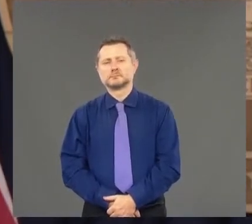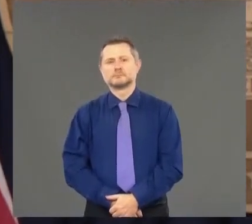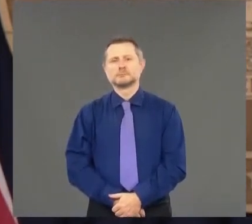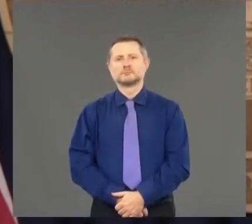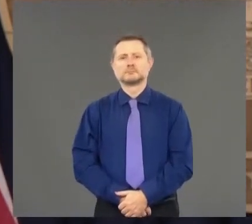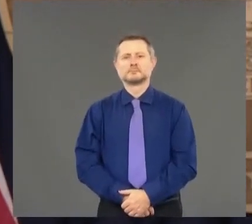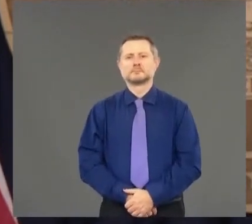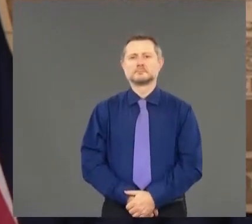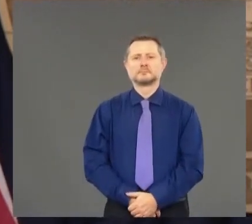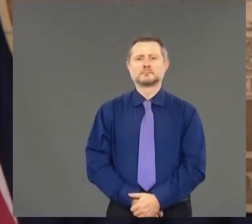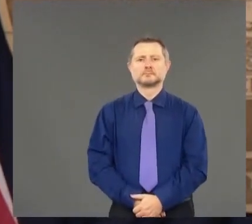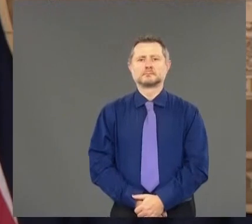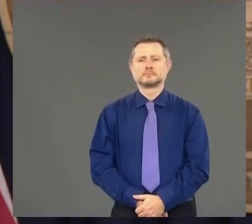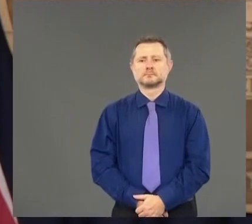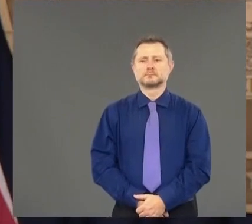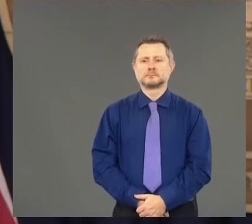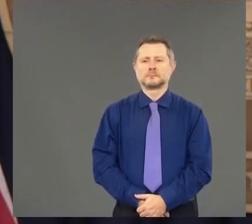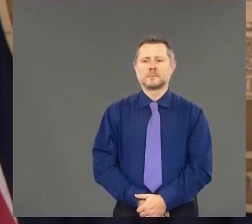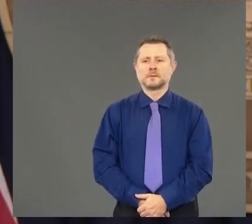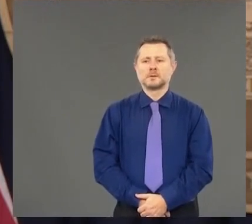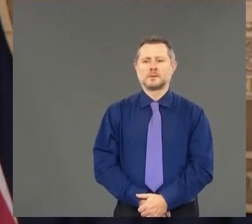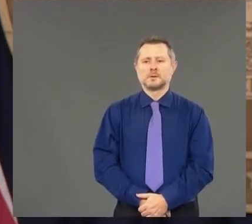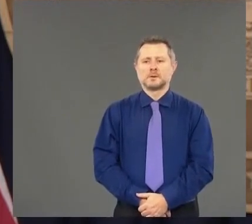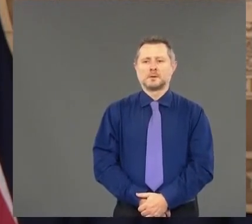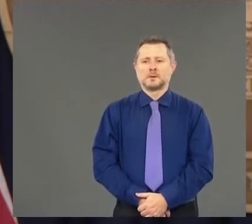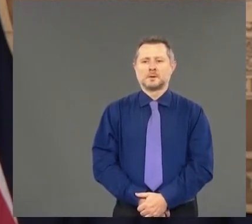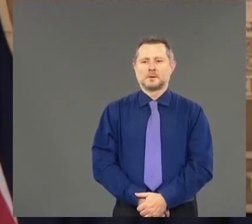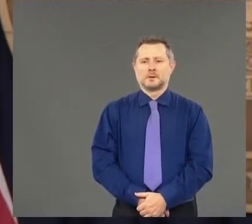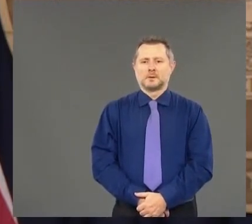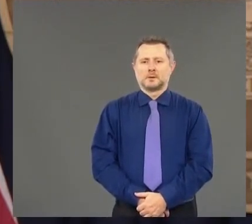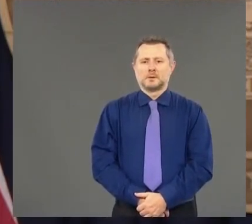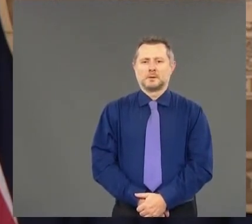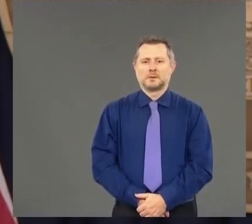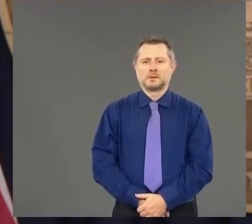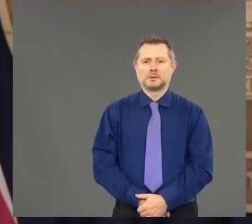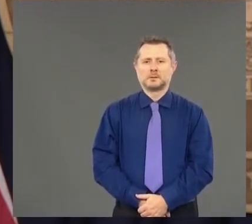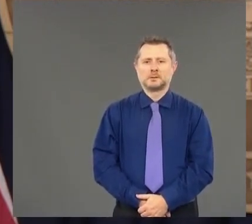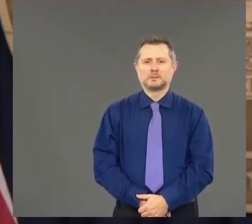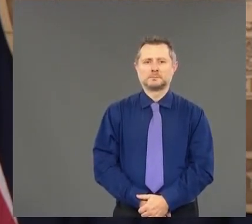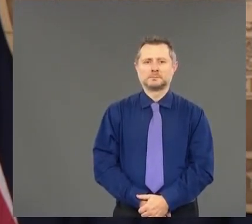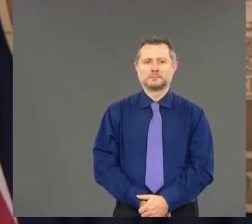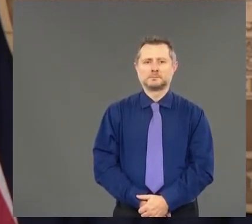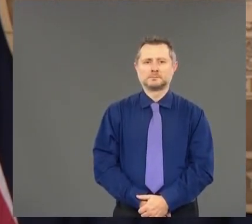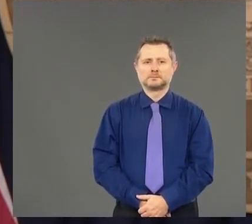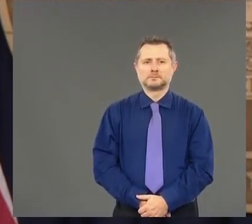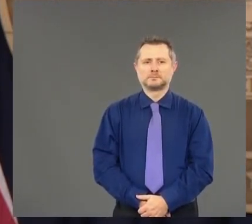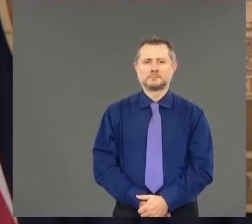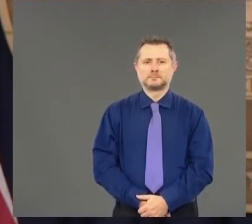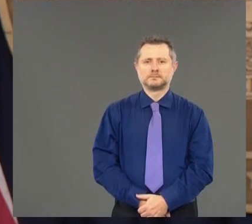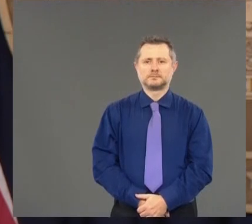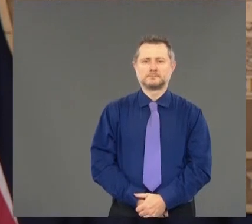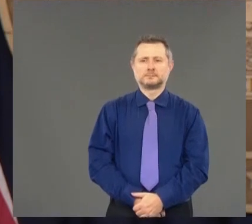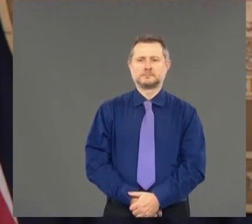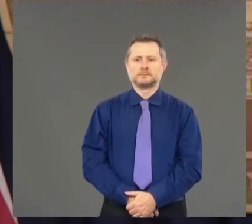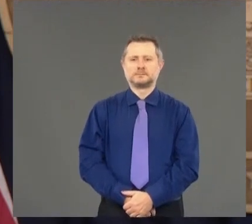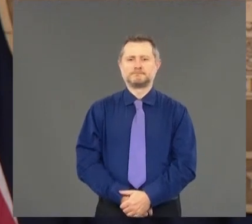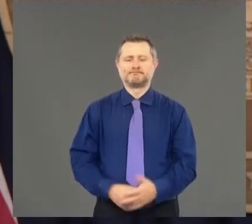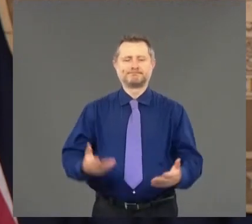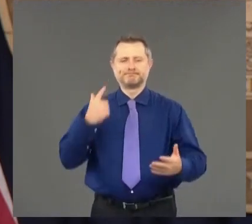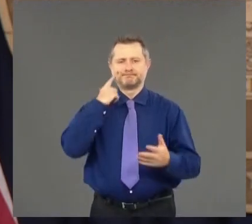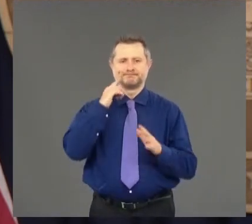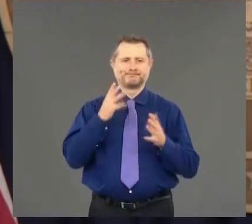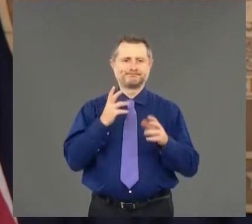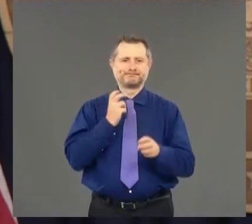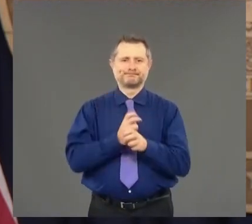the state buildings, and including your toilets here, do not have any lids. Would